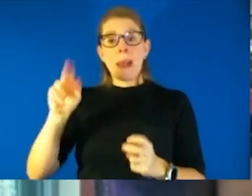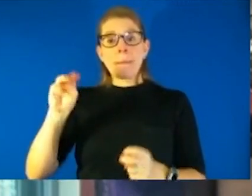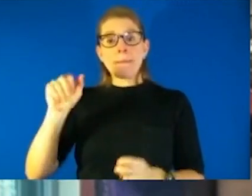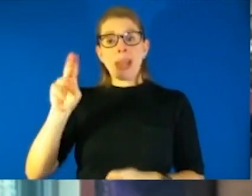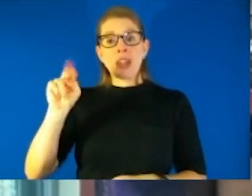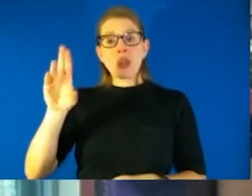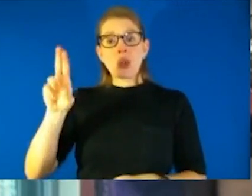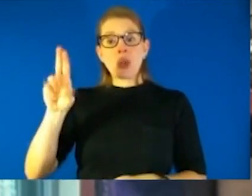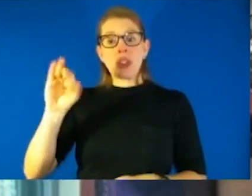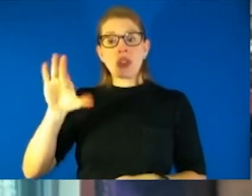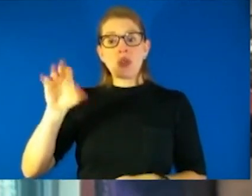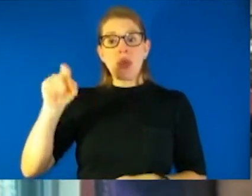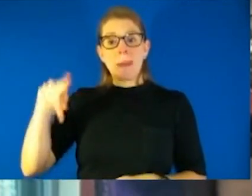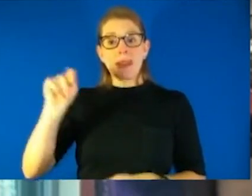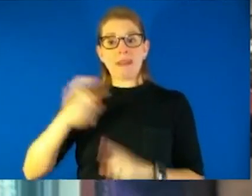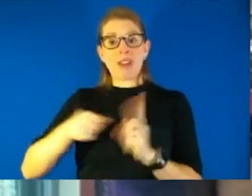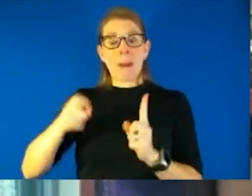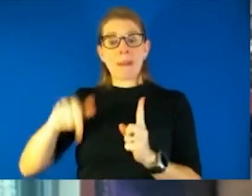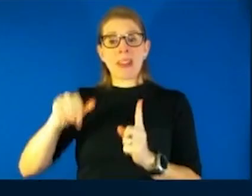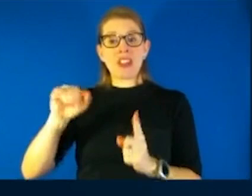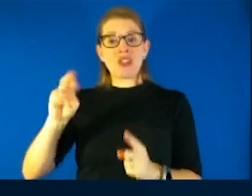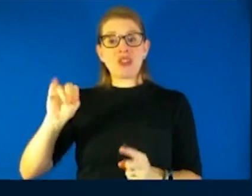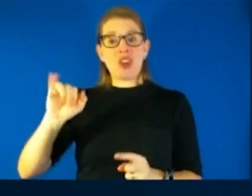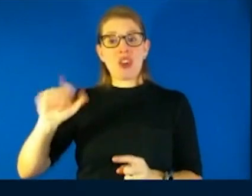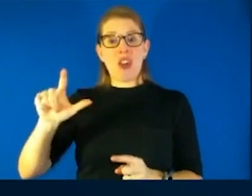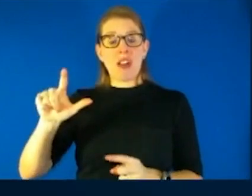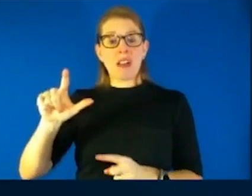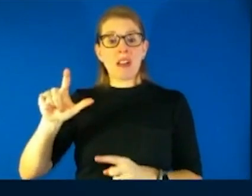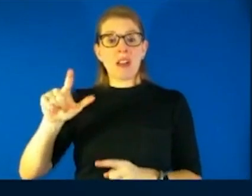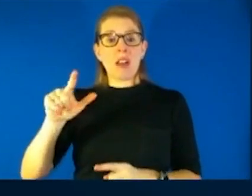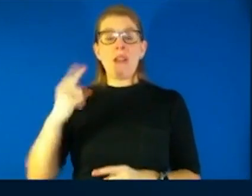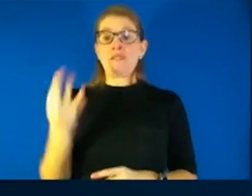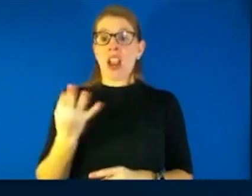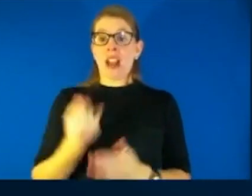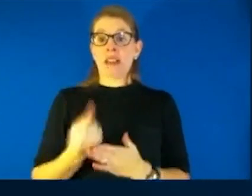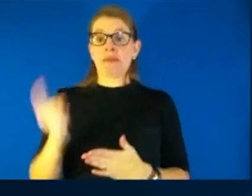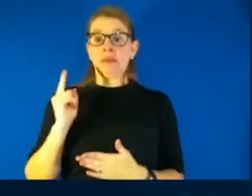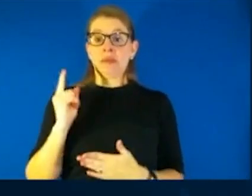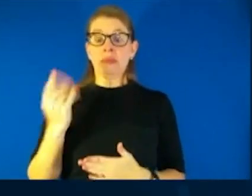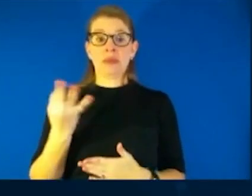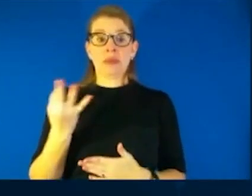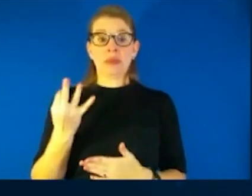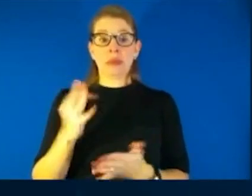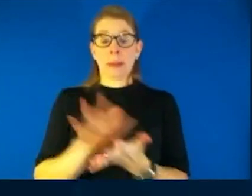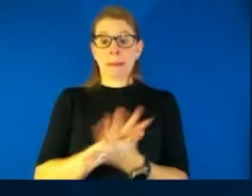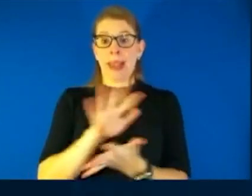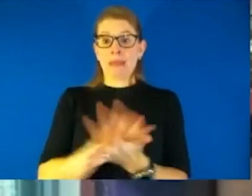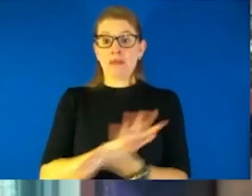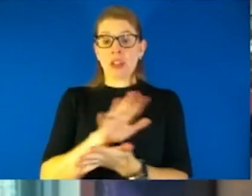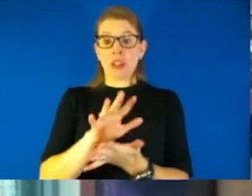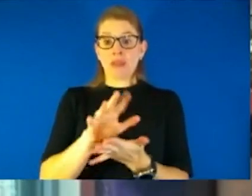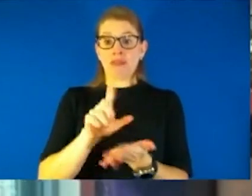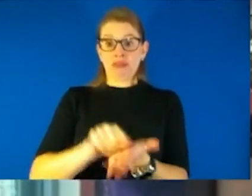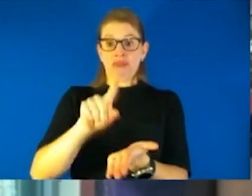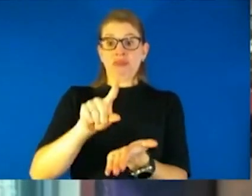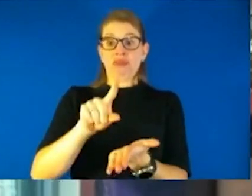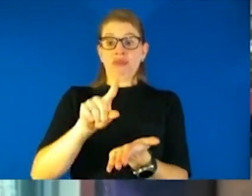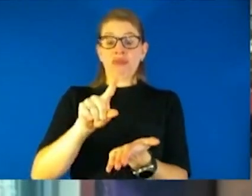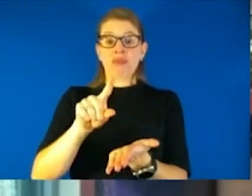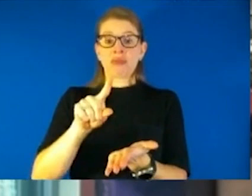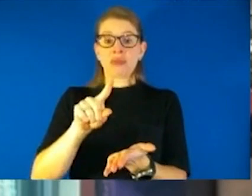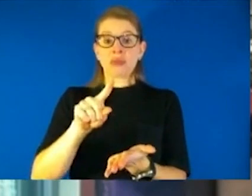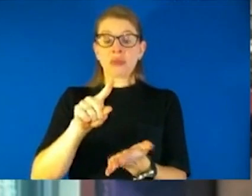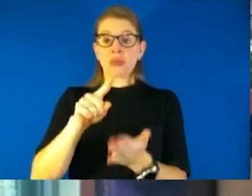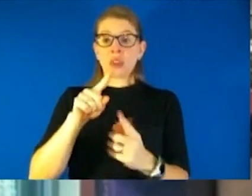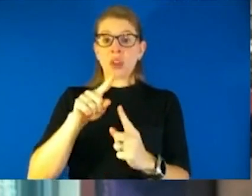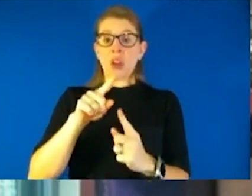On Friday, Jessica, and I did not author this paper, there was a manuscript published on